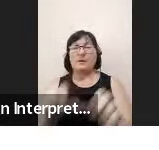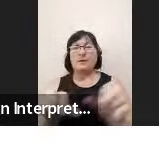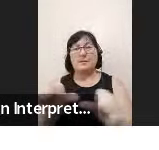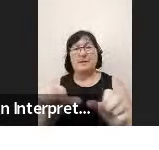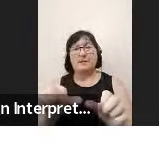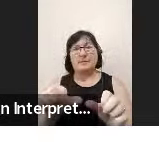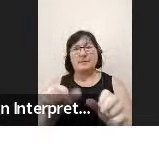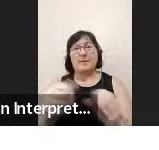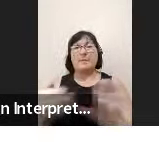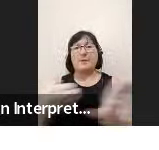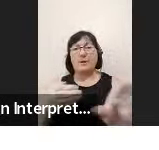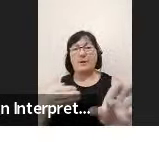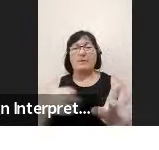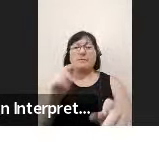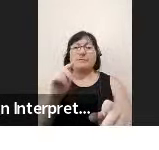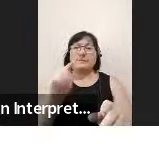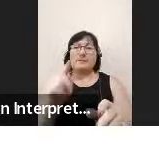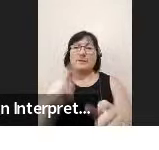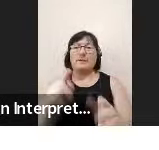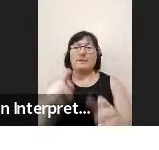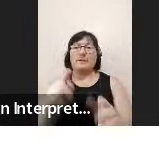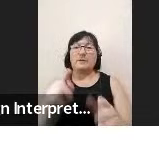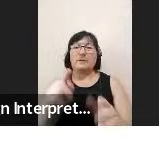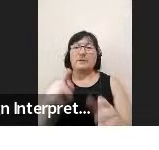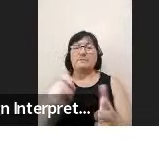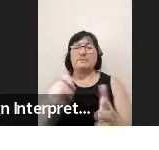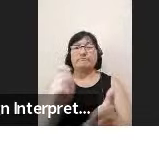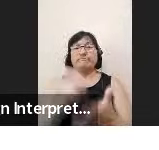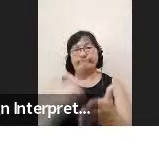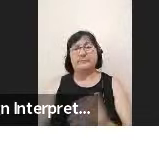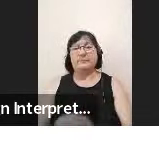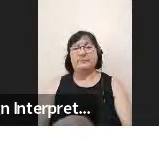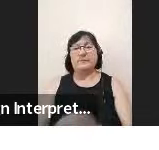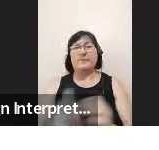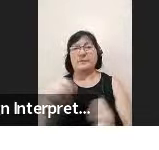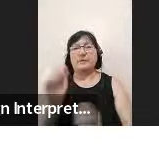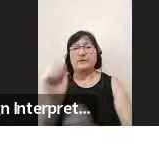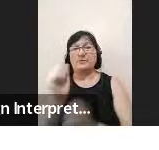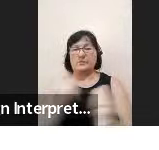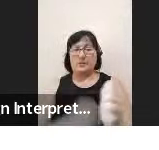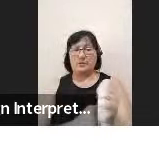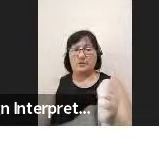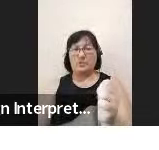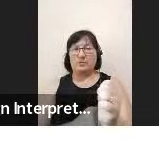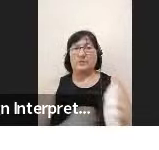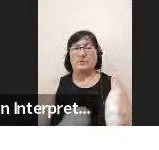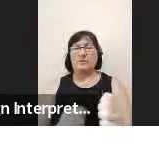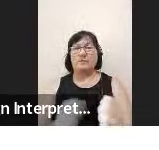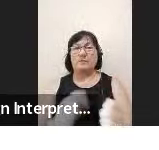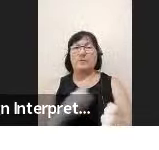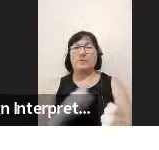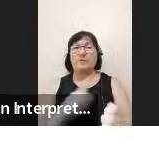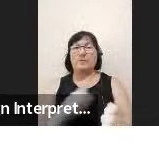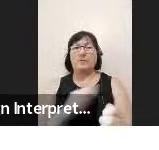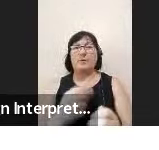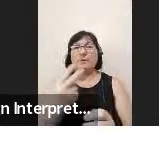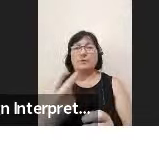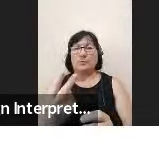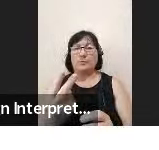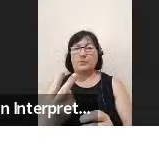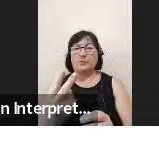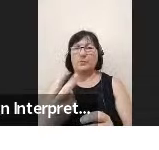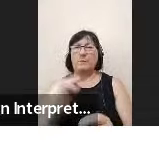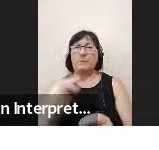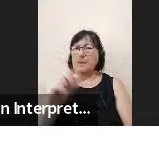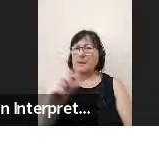through to the governance structures. So why 2 employees? We're saying 2 as a minimum. You can have as many as you would like